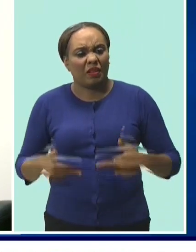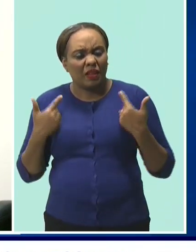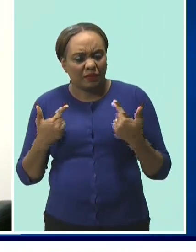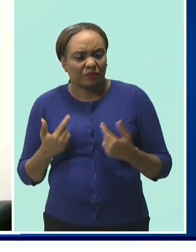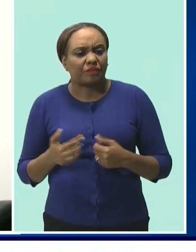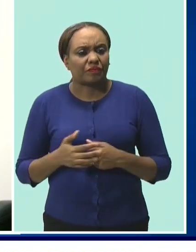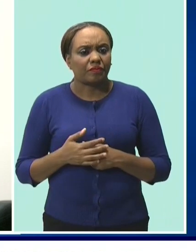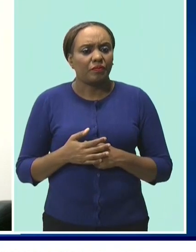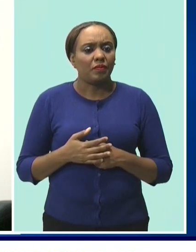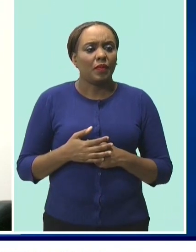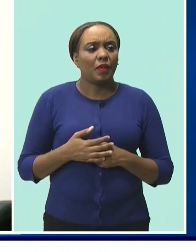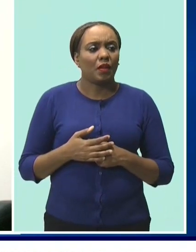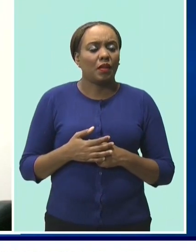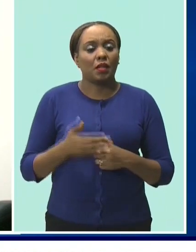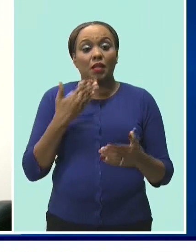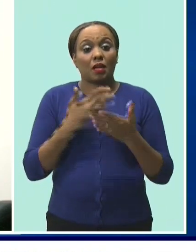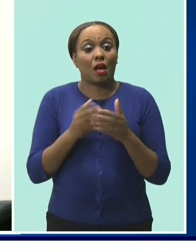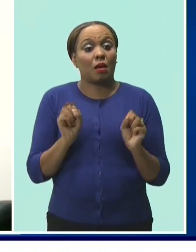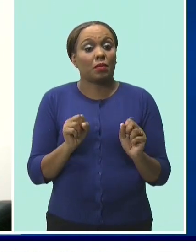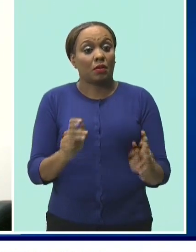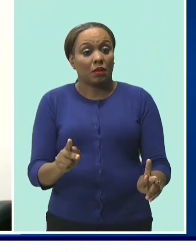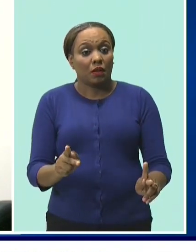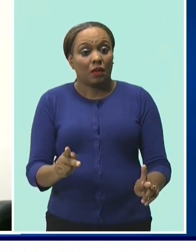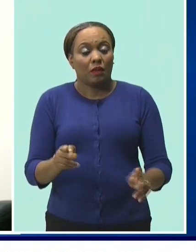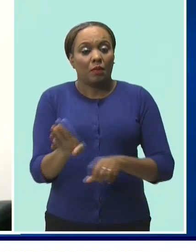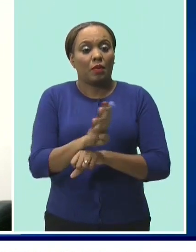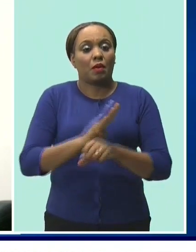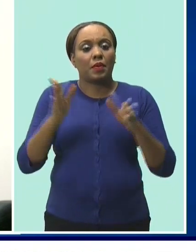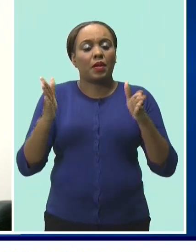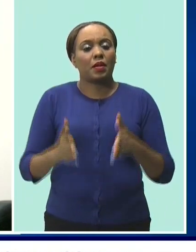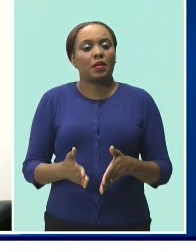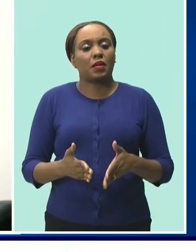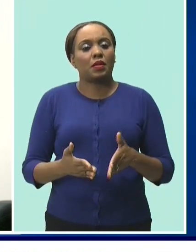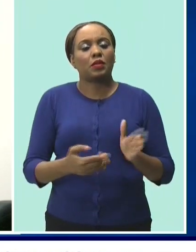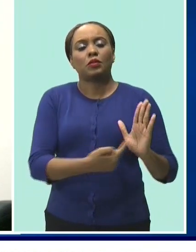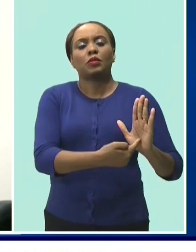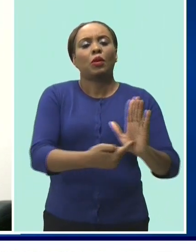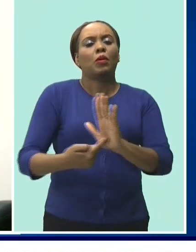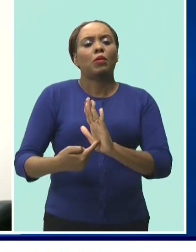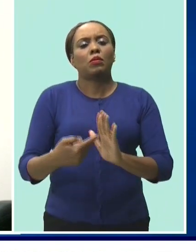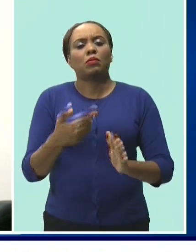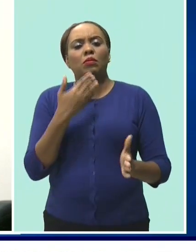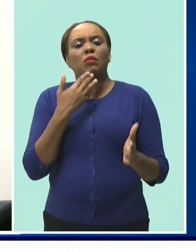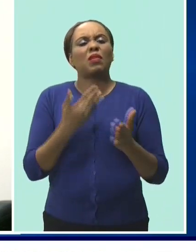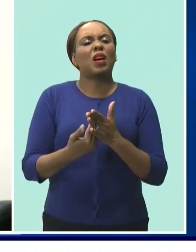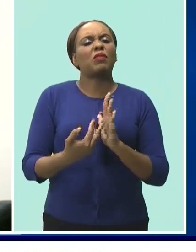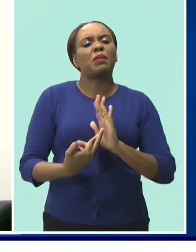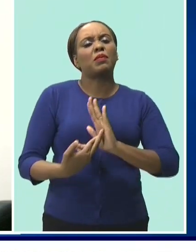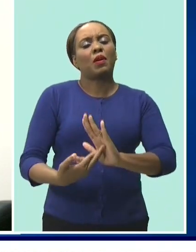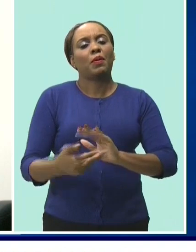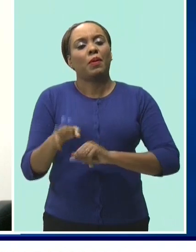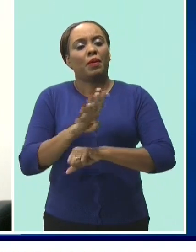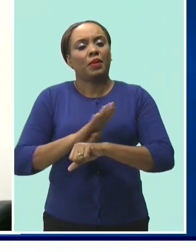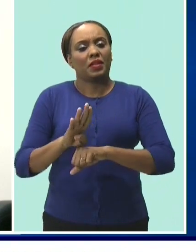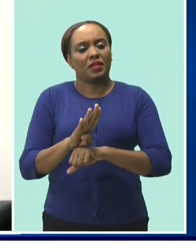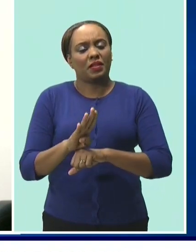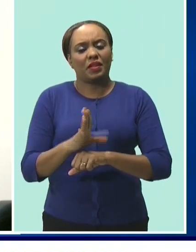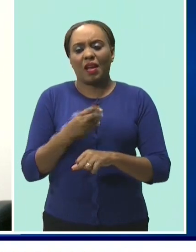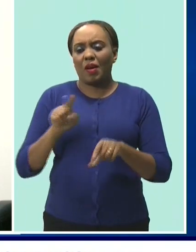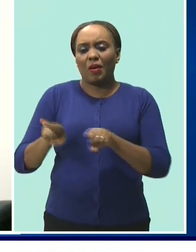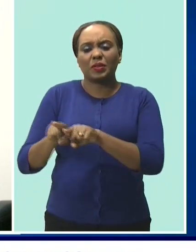our workers to be ambassadors for the country and to share in another